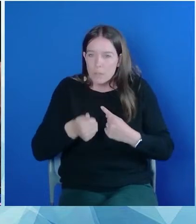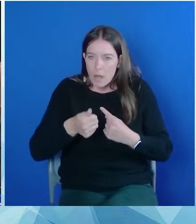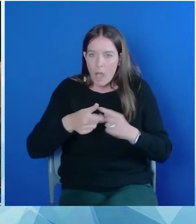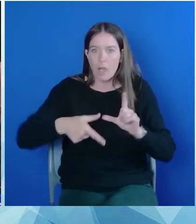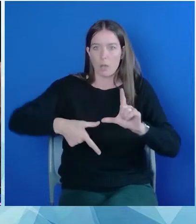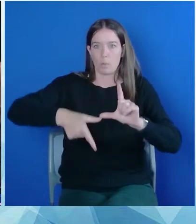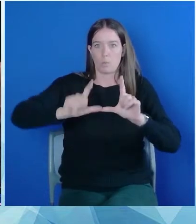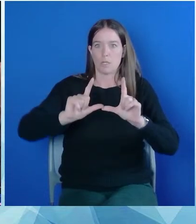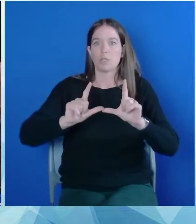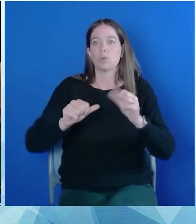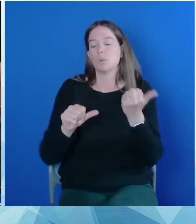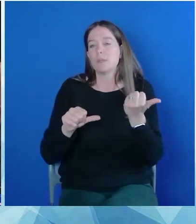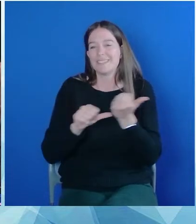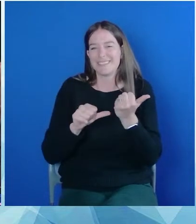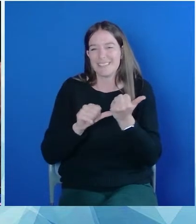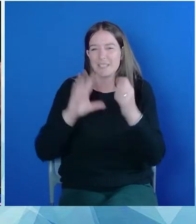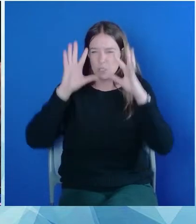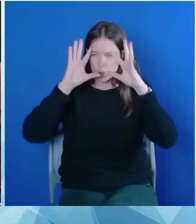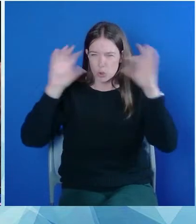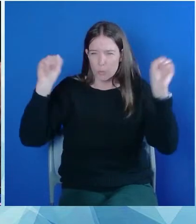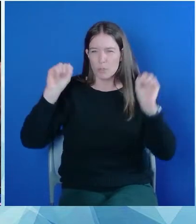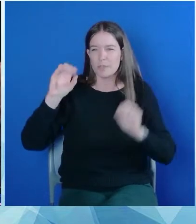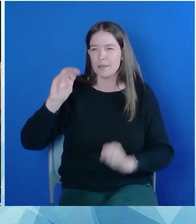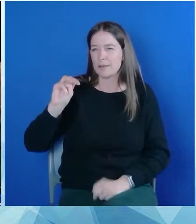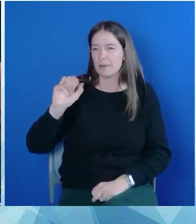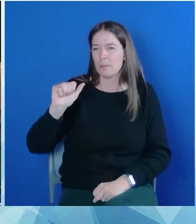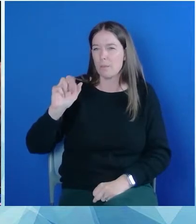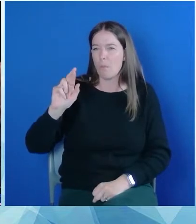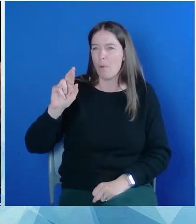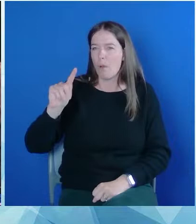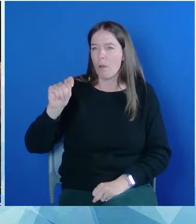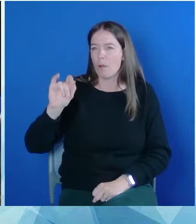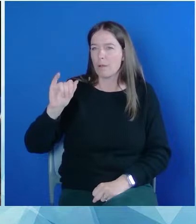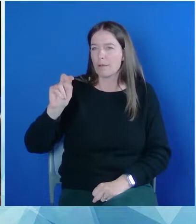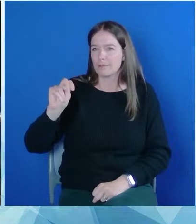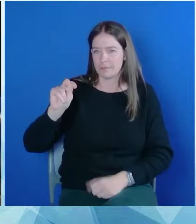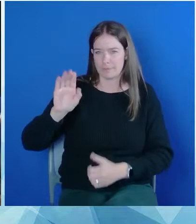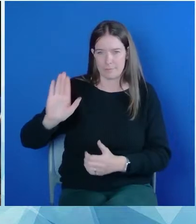Superintendent Martin's contract for the next school year.